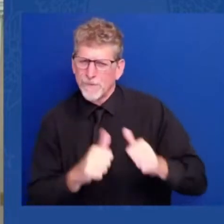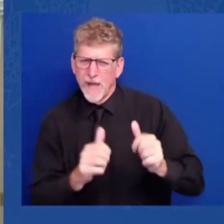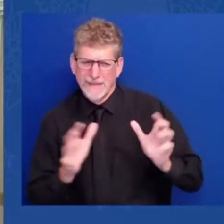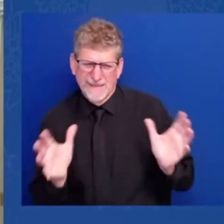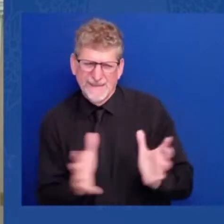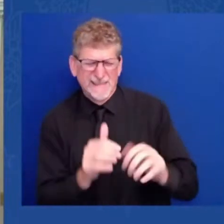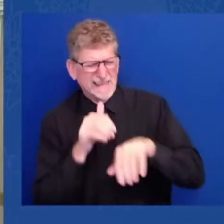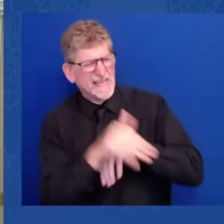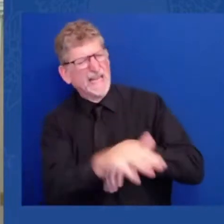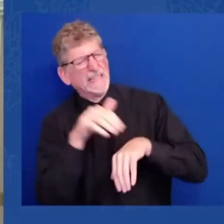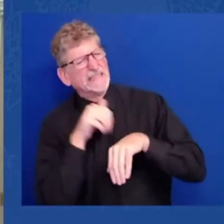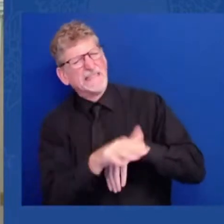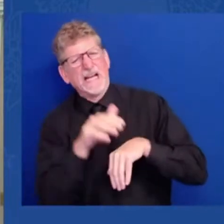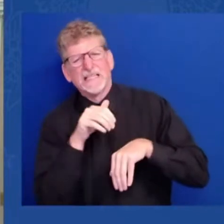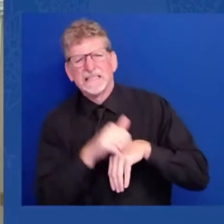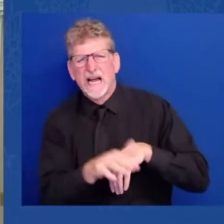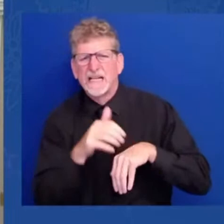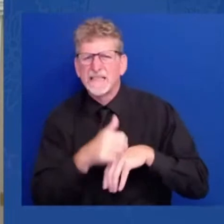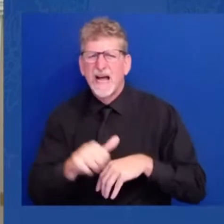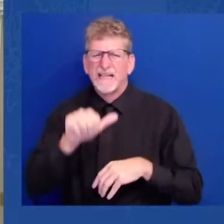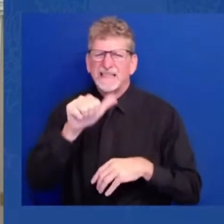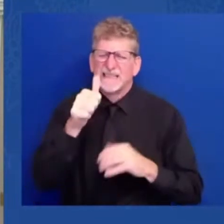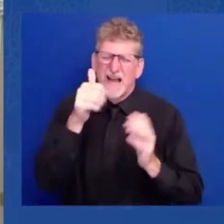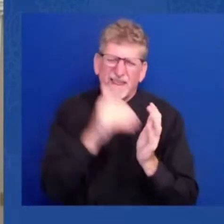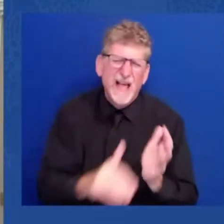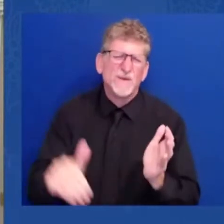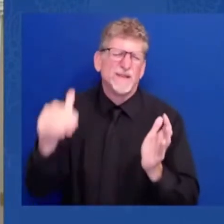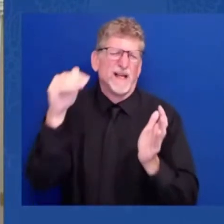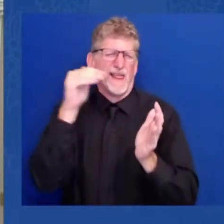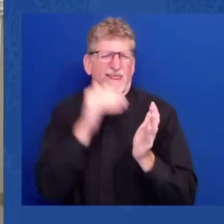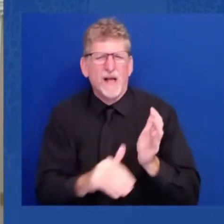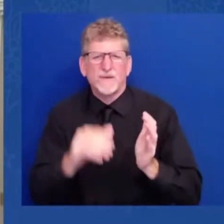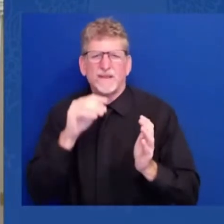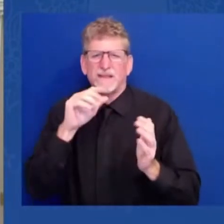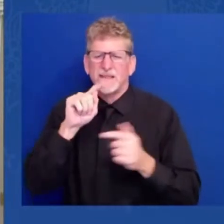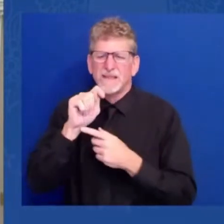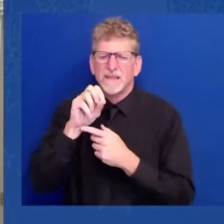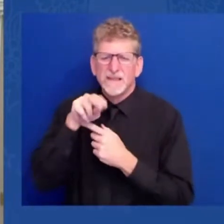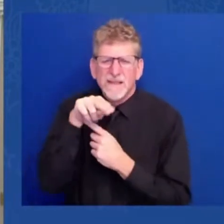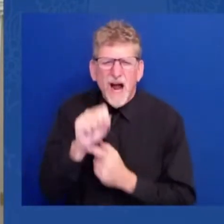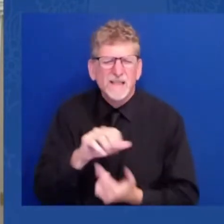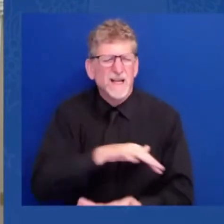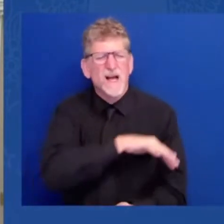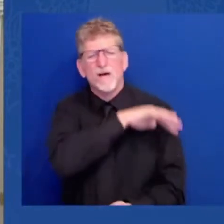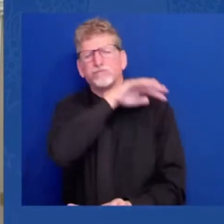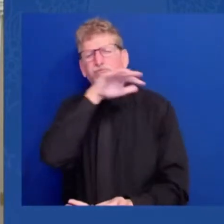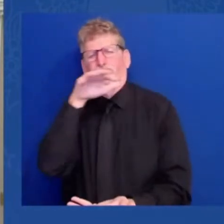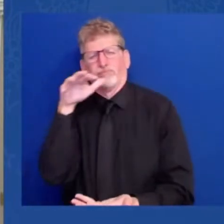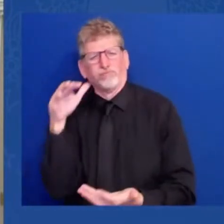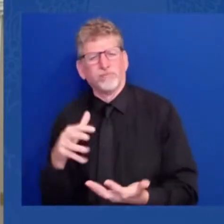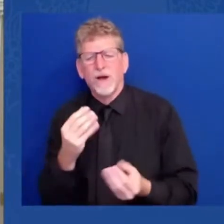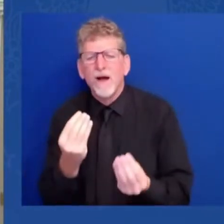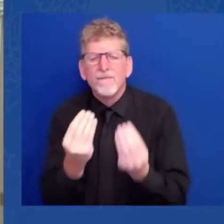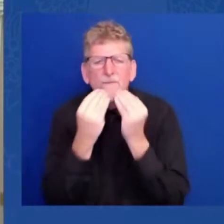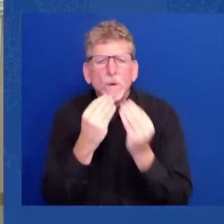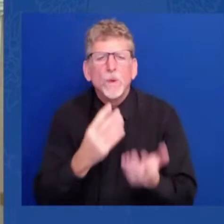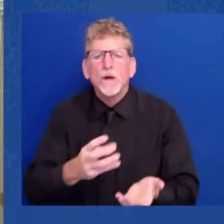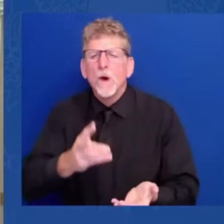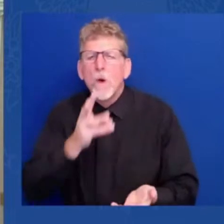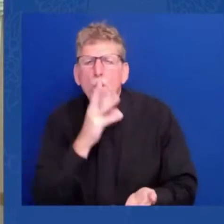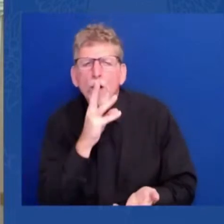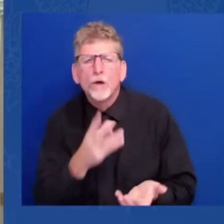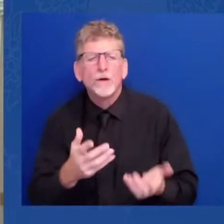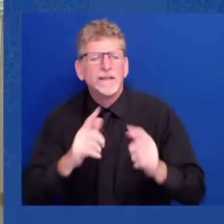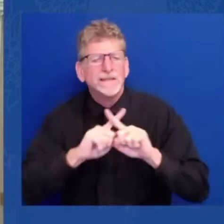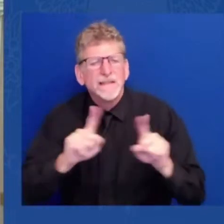medical supplies into Ukraine, and with more on the way. Over the weekend, I sent Secretary Blinken to